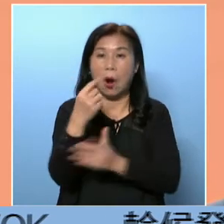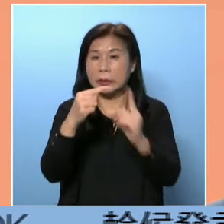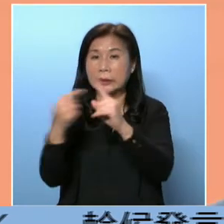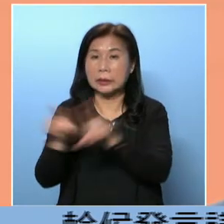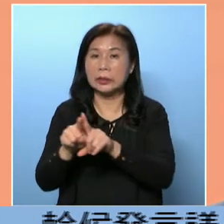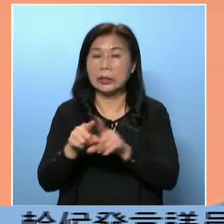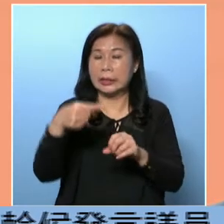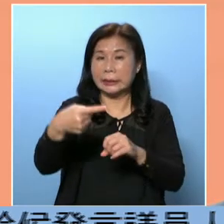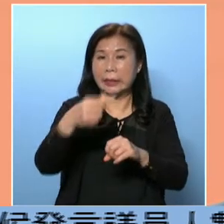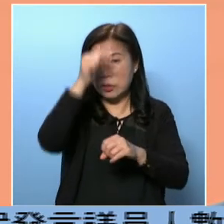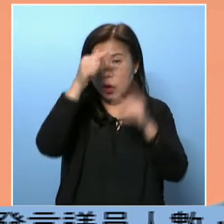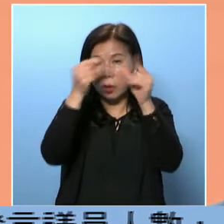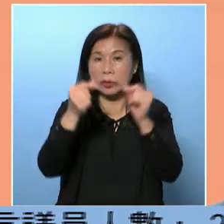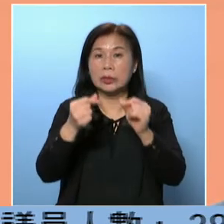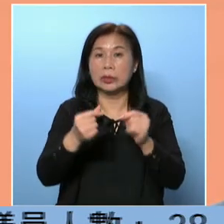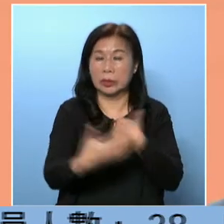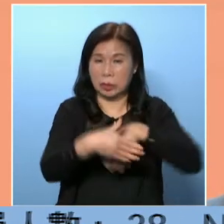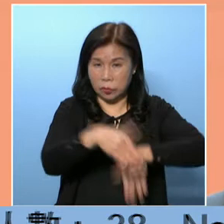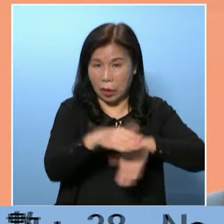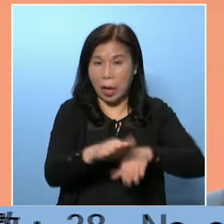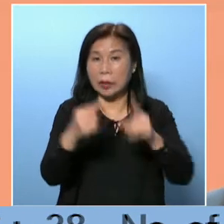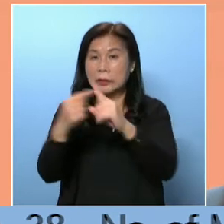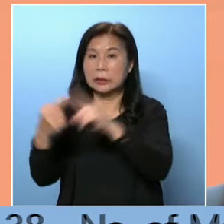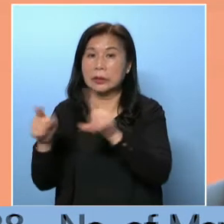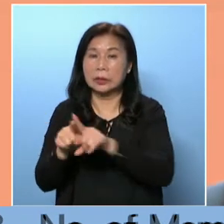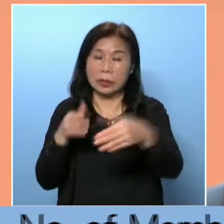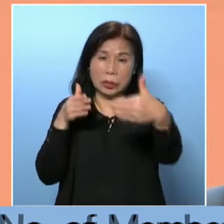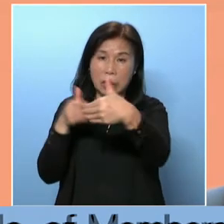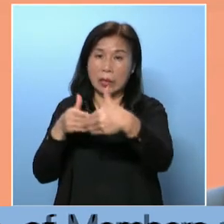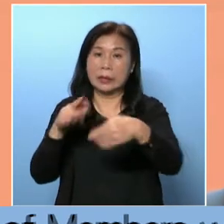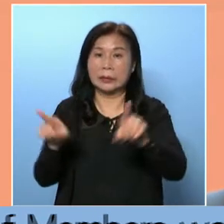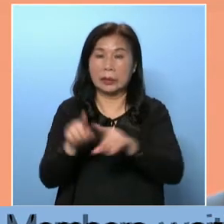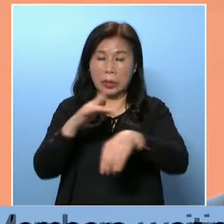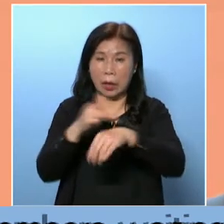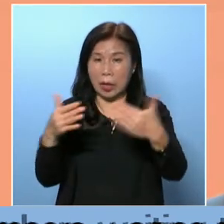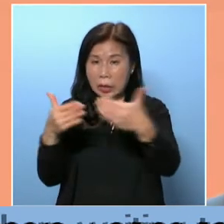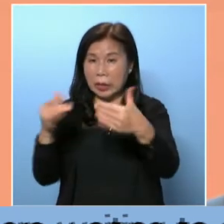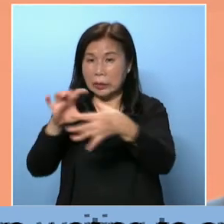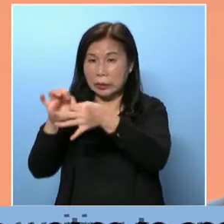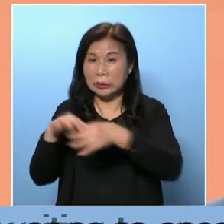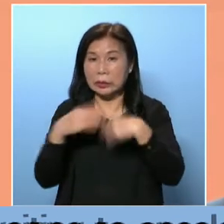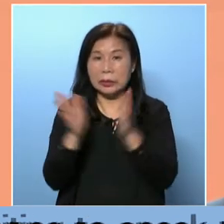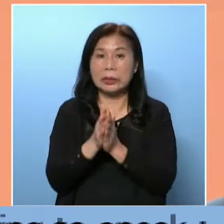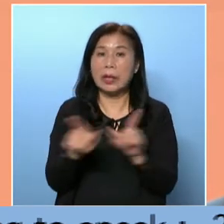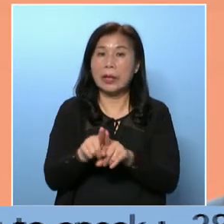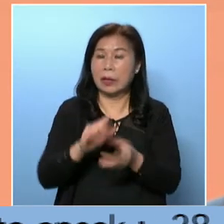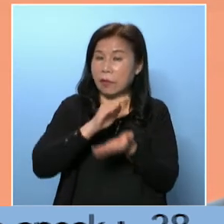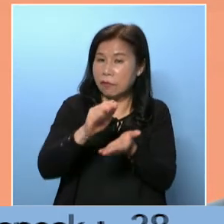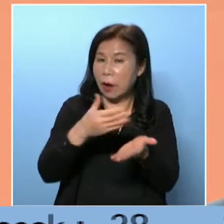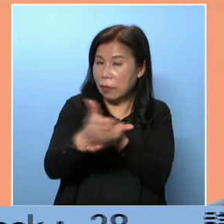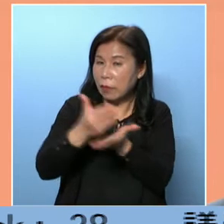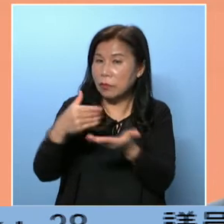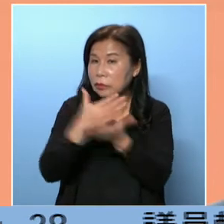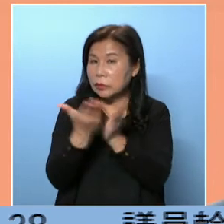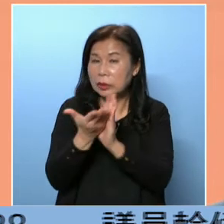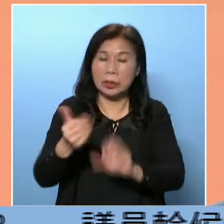First, I'd like to salute to the anti-epidemic personnel, the healthcare workers, disciplined forces, the contact tracers,